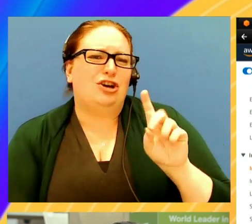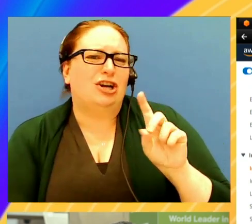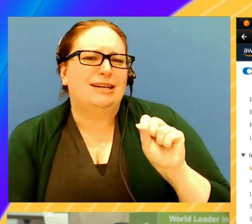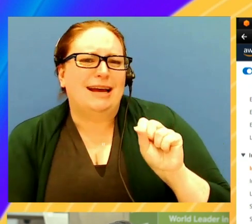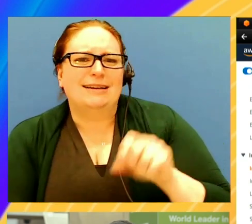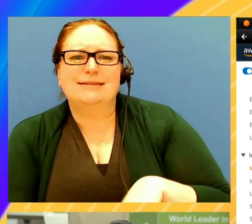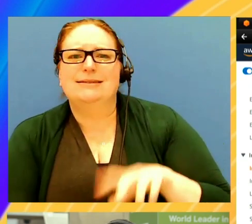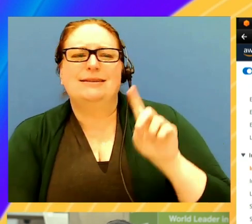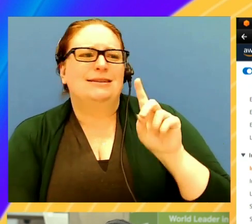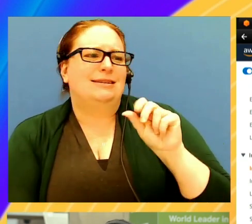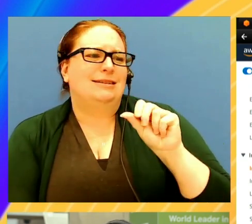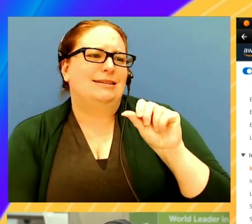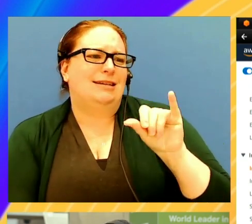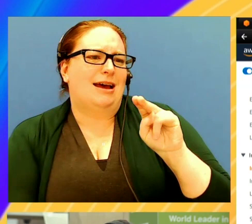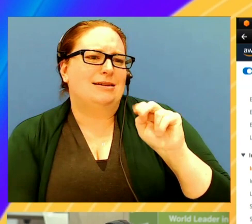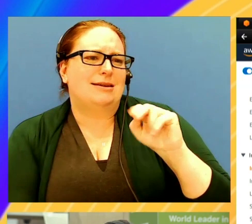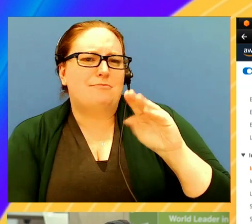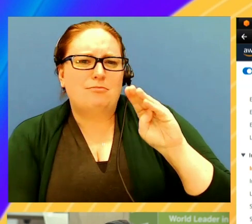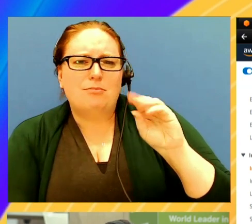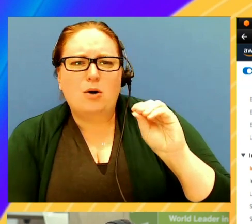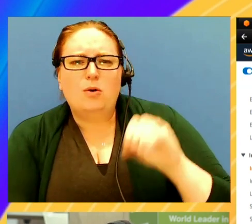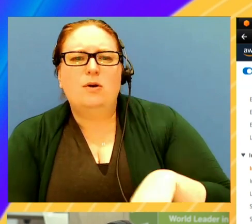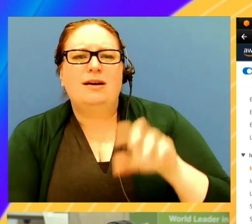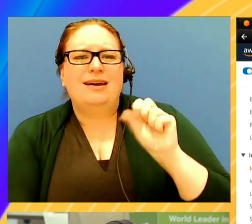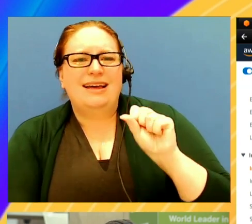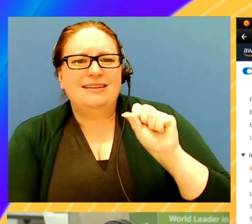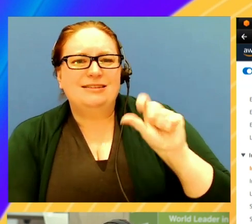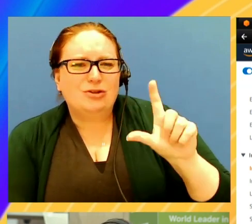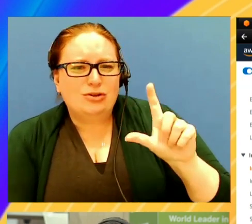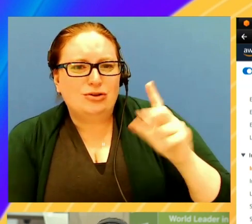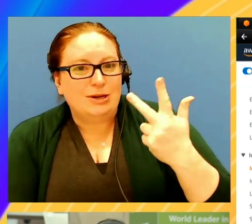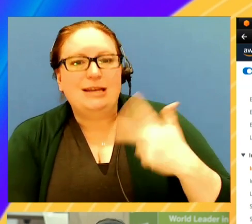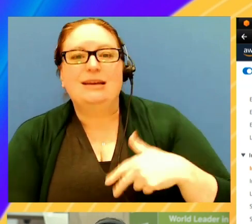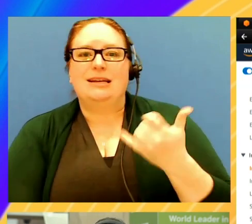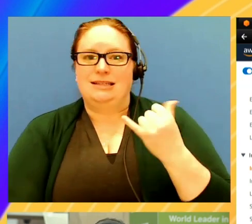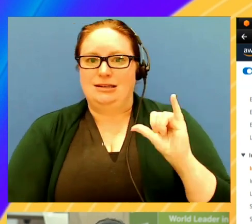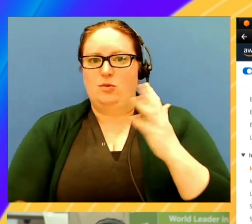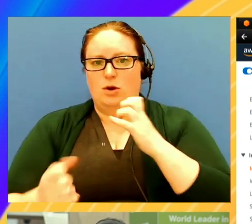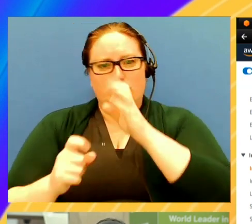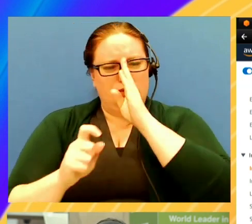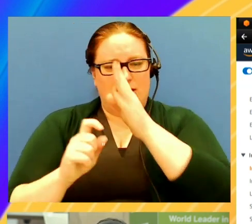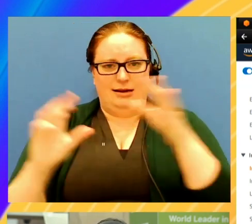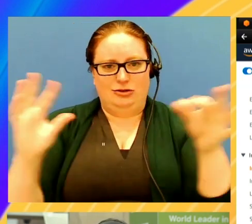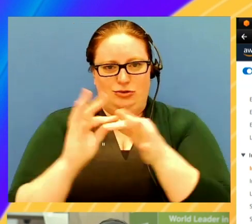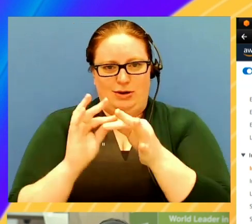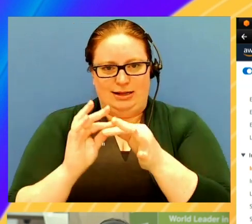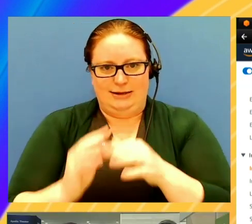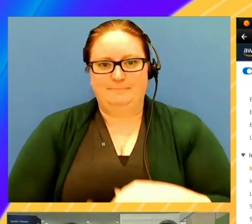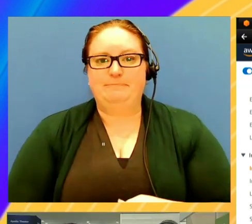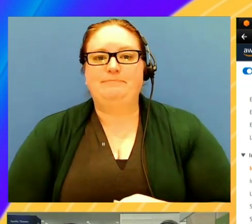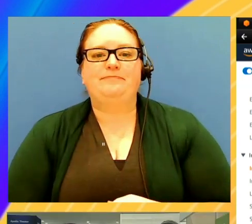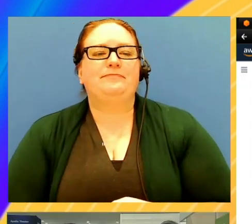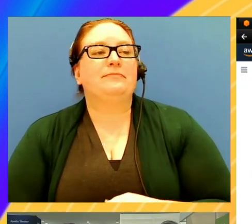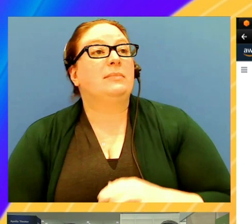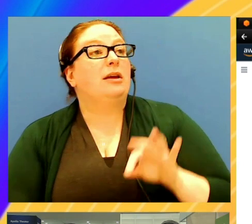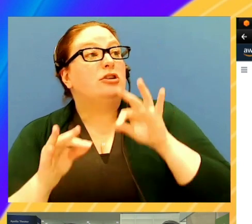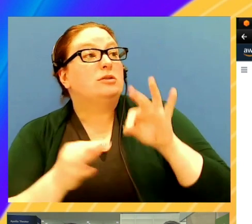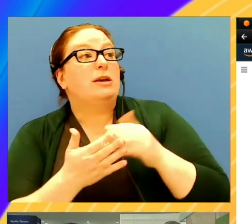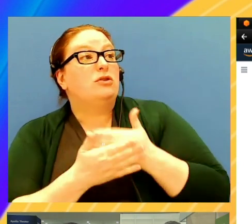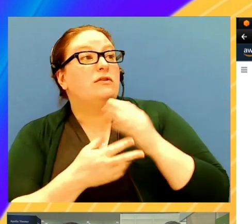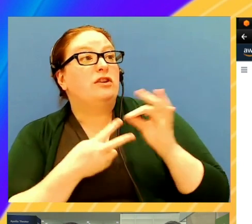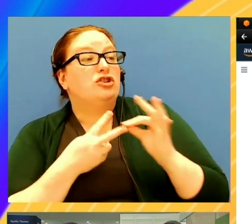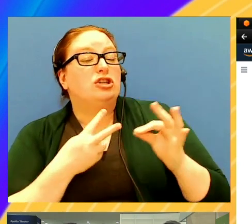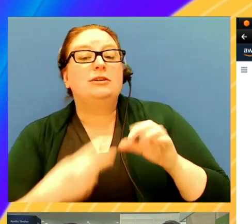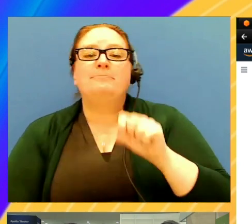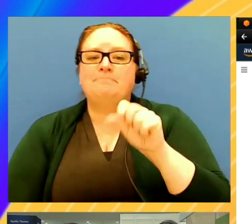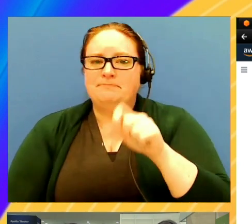S3, we would still want to go with attaching that IAM role directly. Okay, awesome. Yeah, so can you explain how this new feature works? Yeah, so like I mentioned,